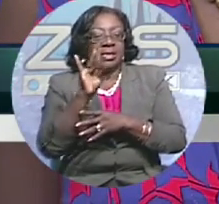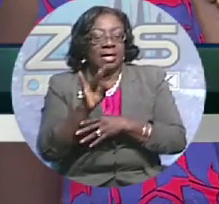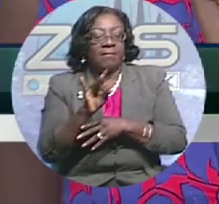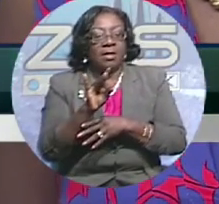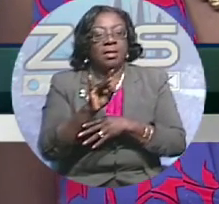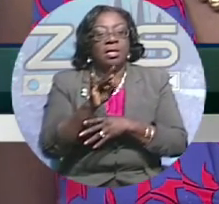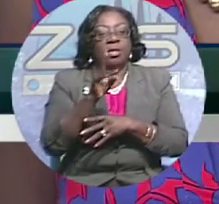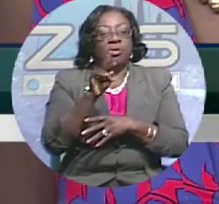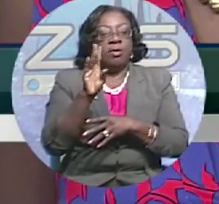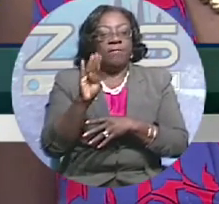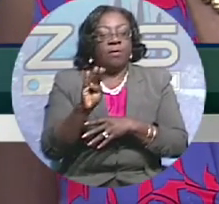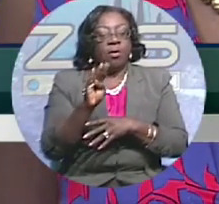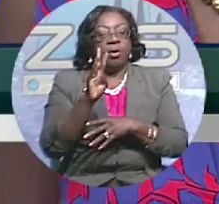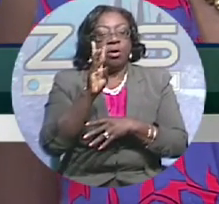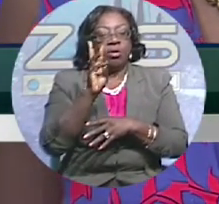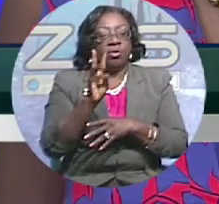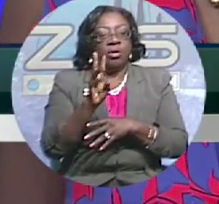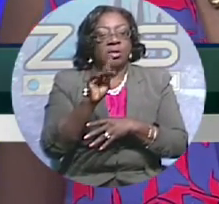367-3437 or